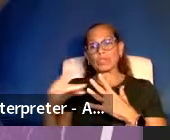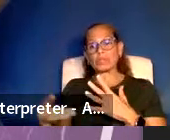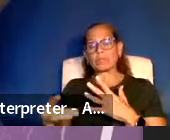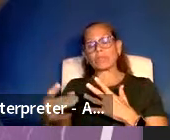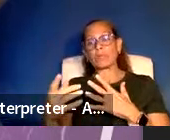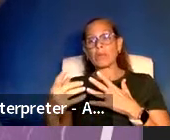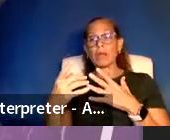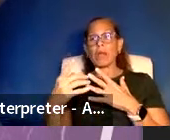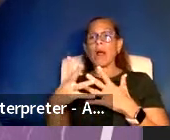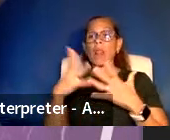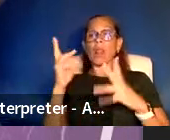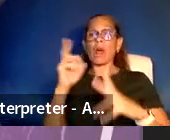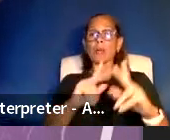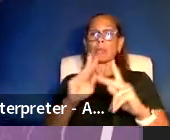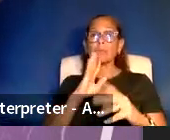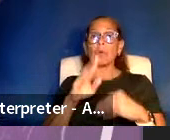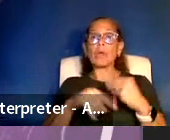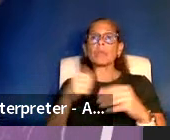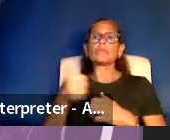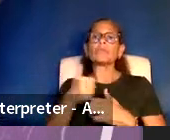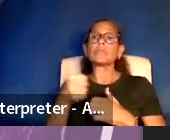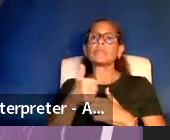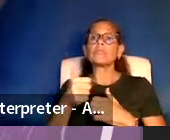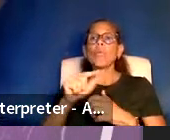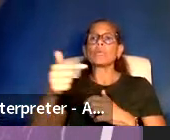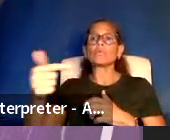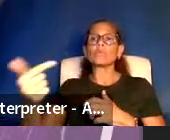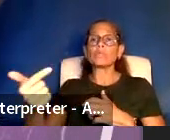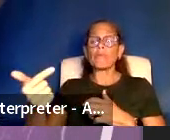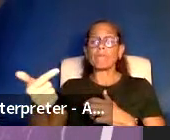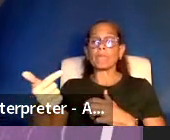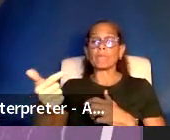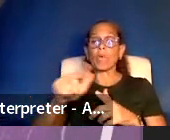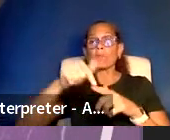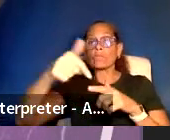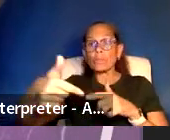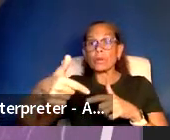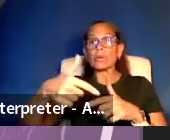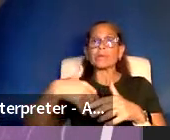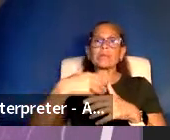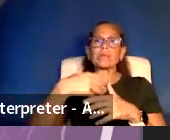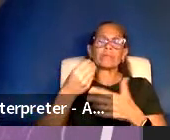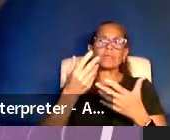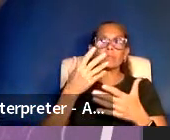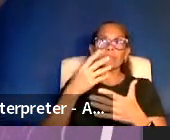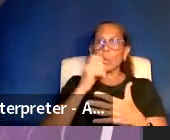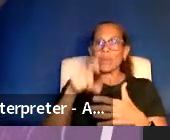A lot of people spoke about transportation alternatives, getting out of cars.